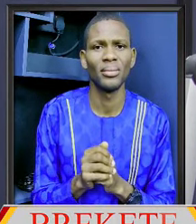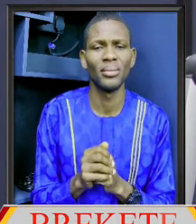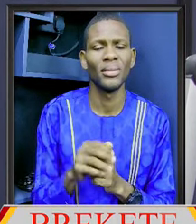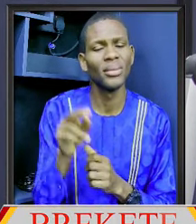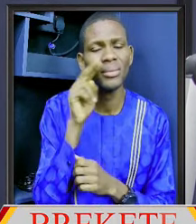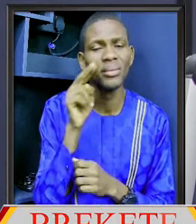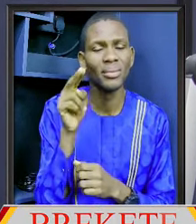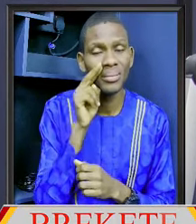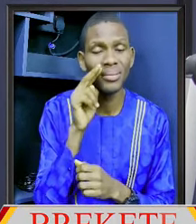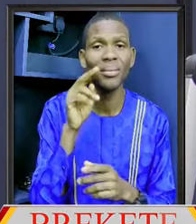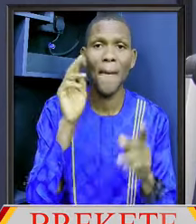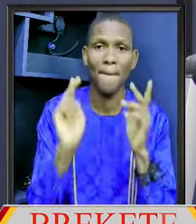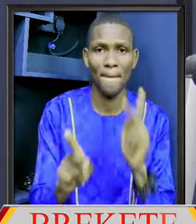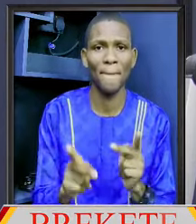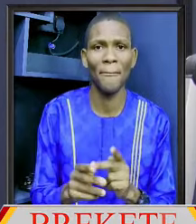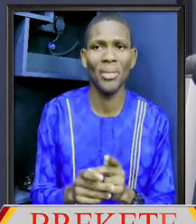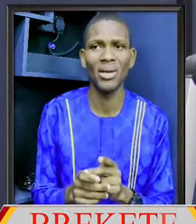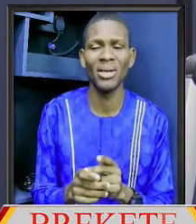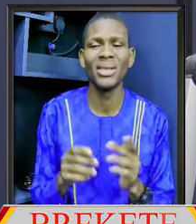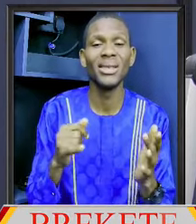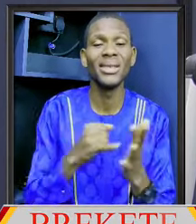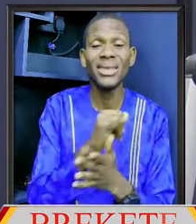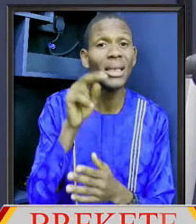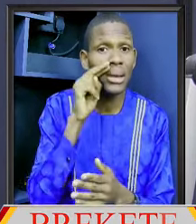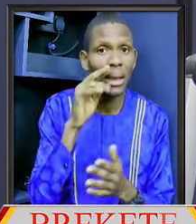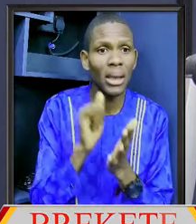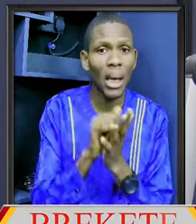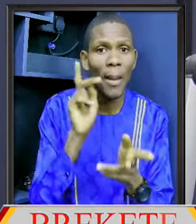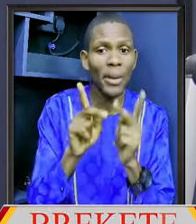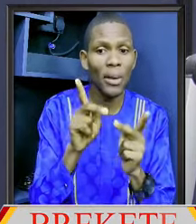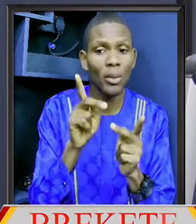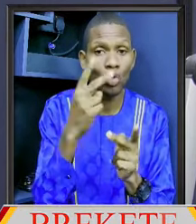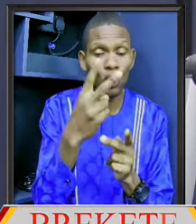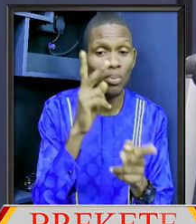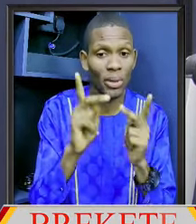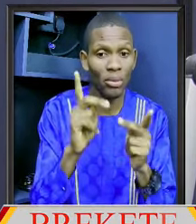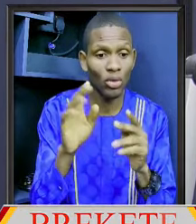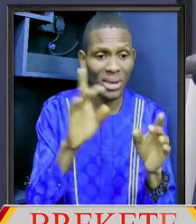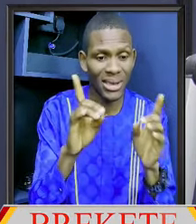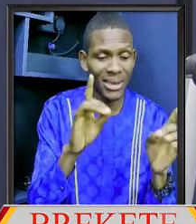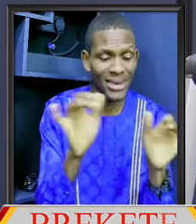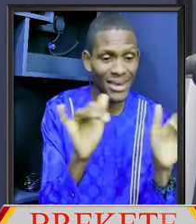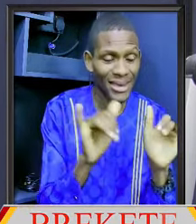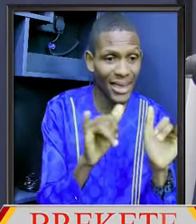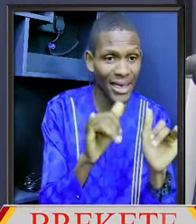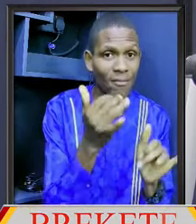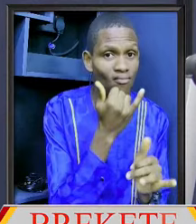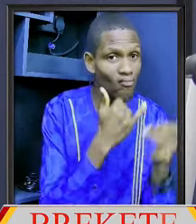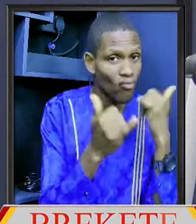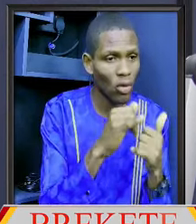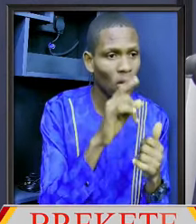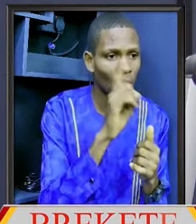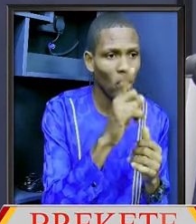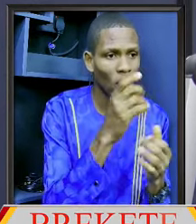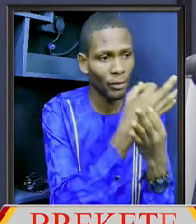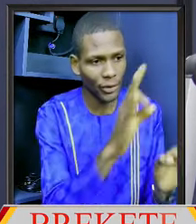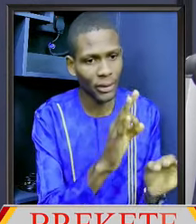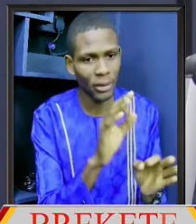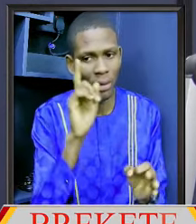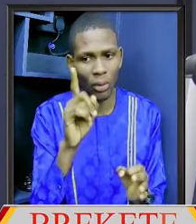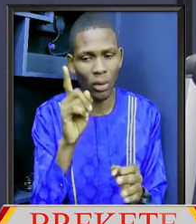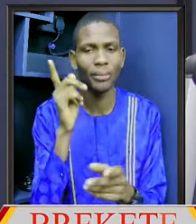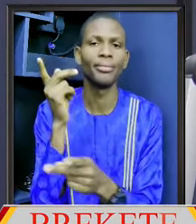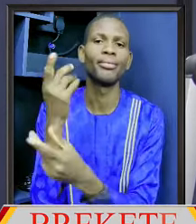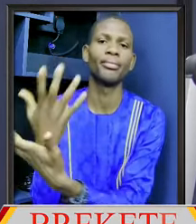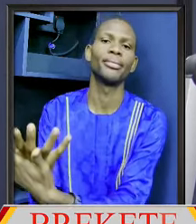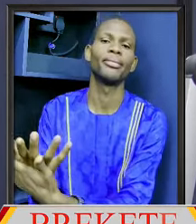Nigeria. Now Nigeria, two people go commit the same offense at the same time. One go free. One